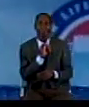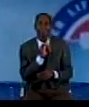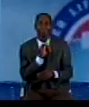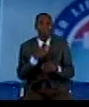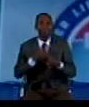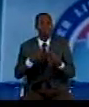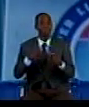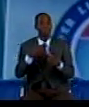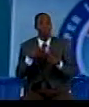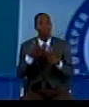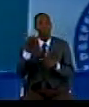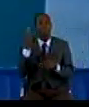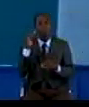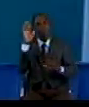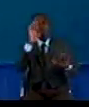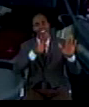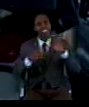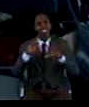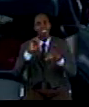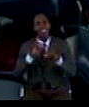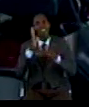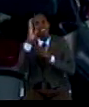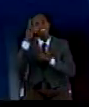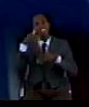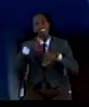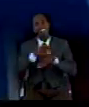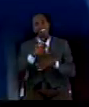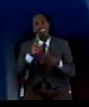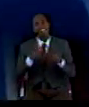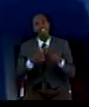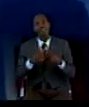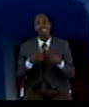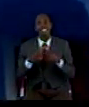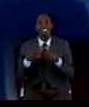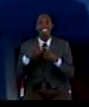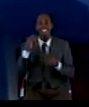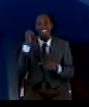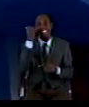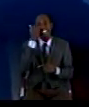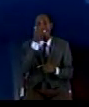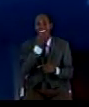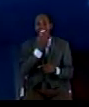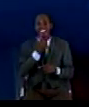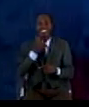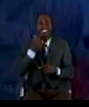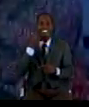But there was trouble. God sent him down to Africa.